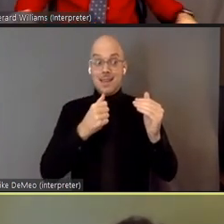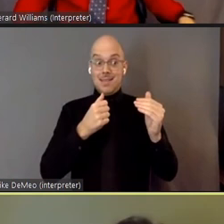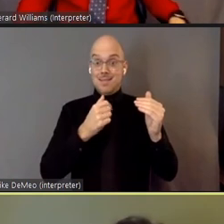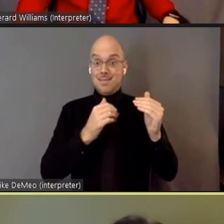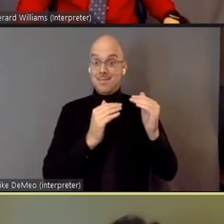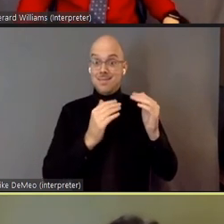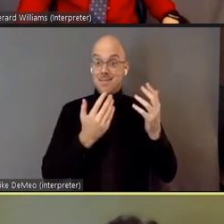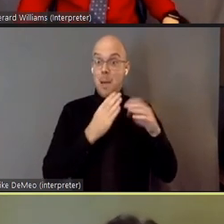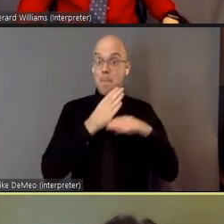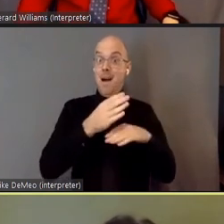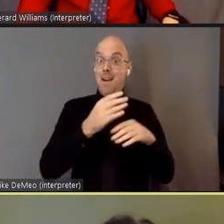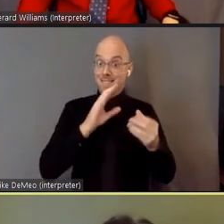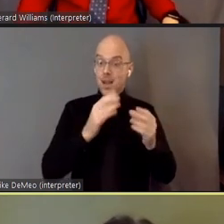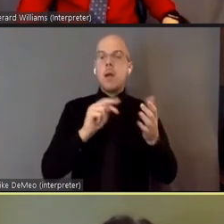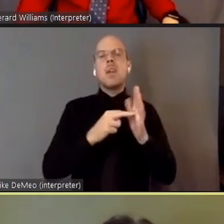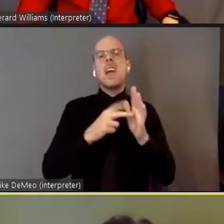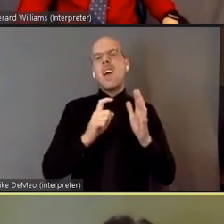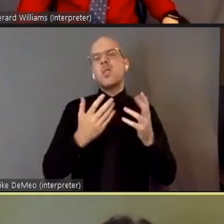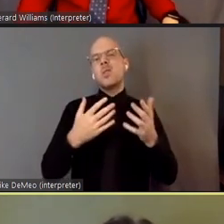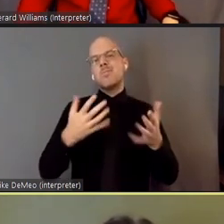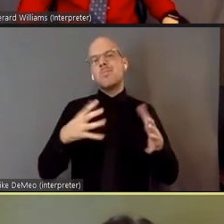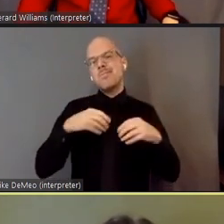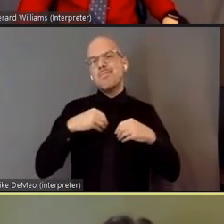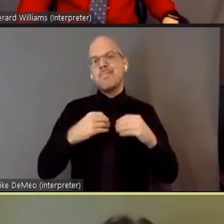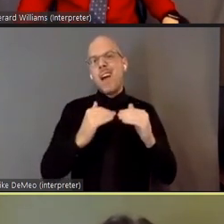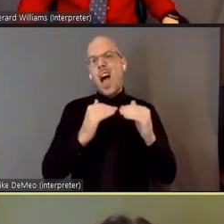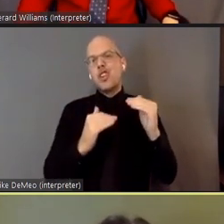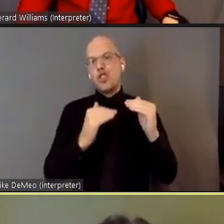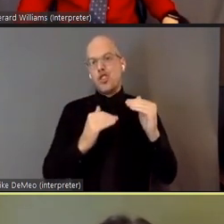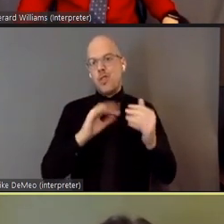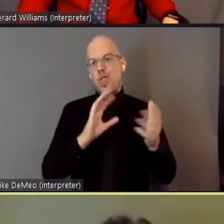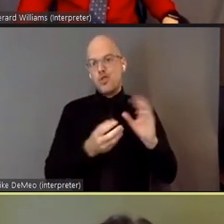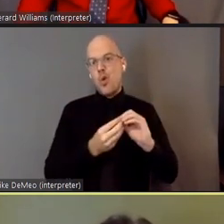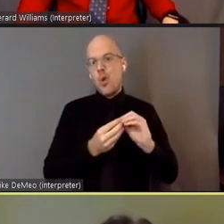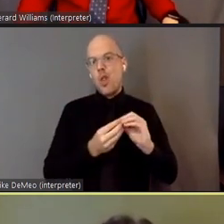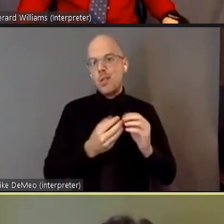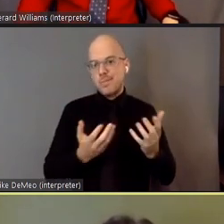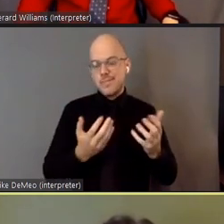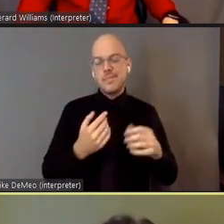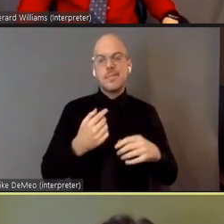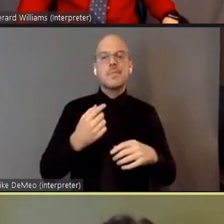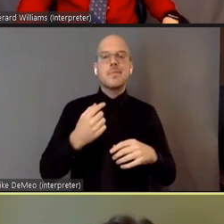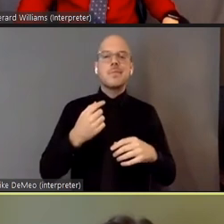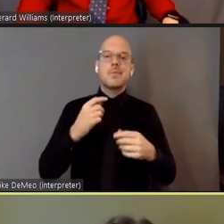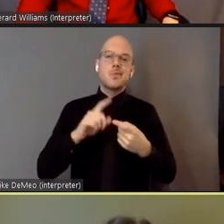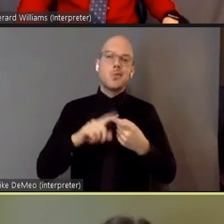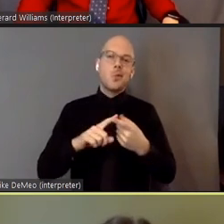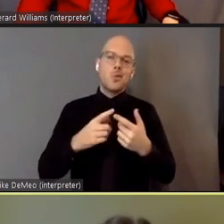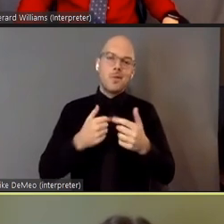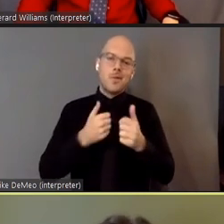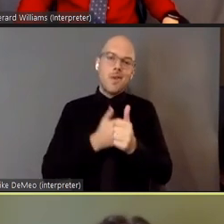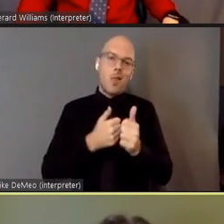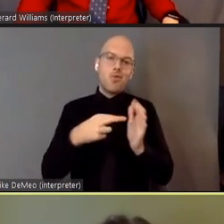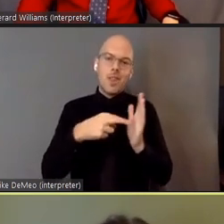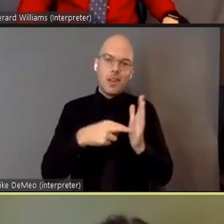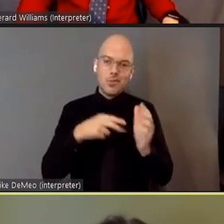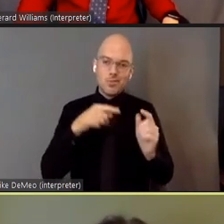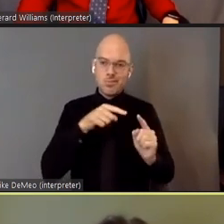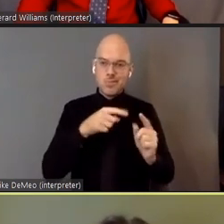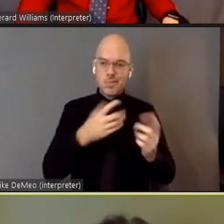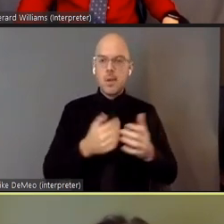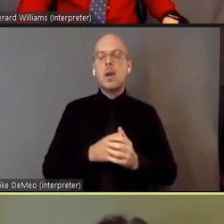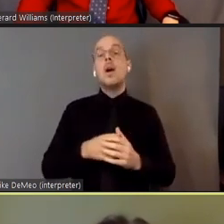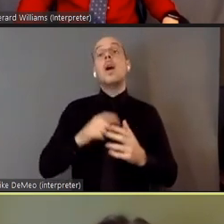we might have to go slightly under the total that had been allotted in order to award the funds. And